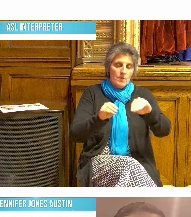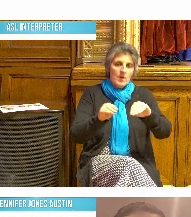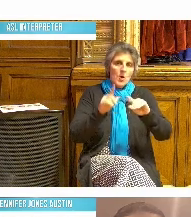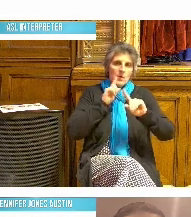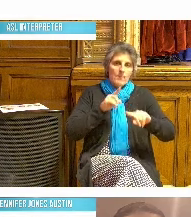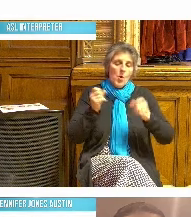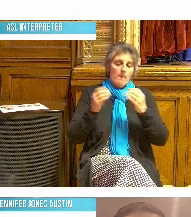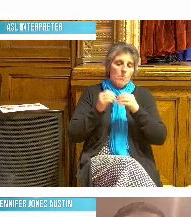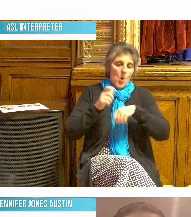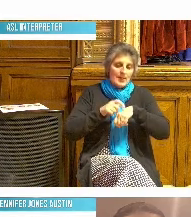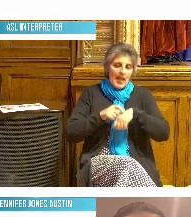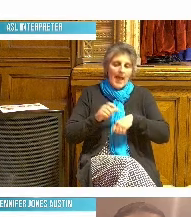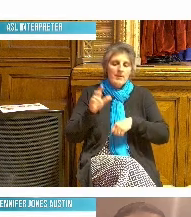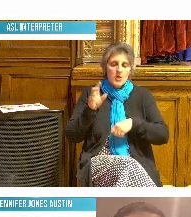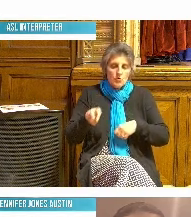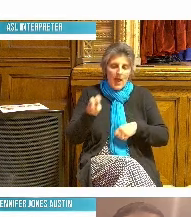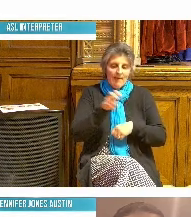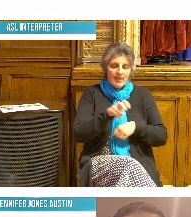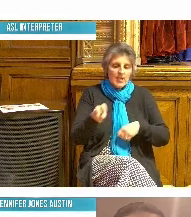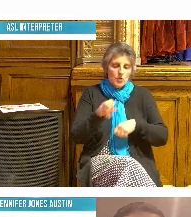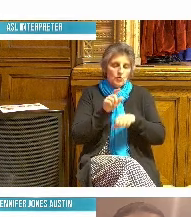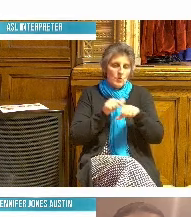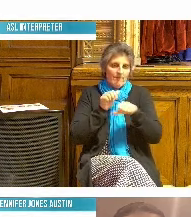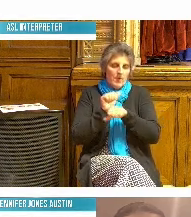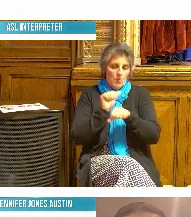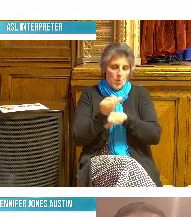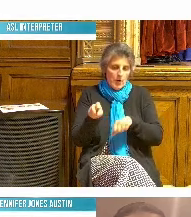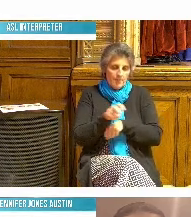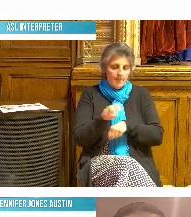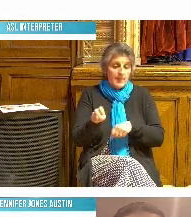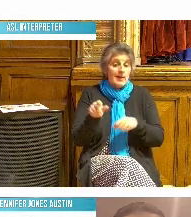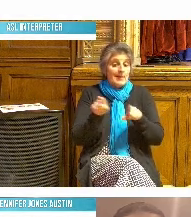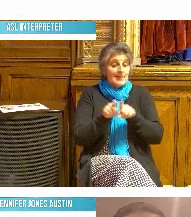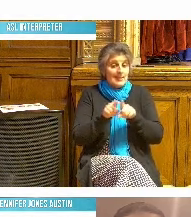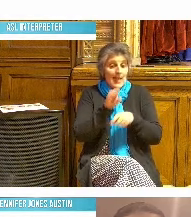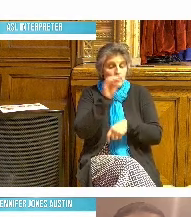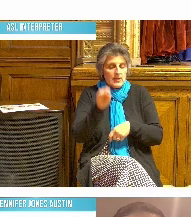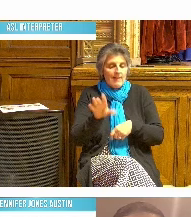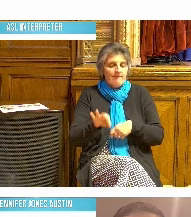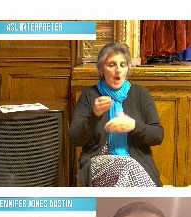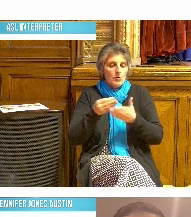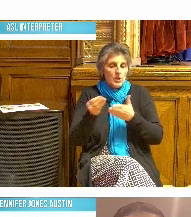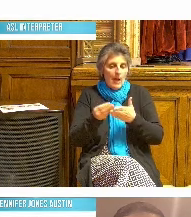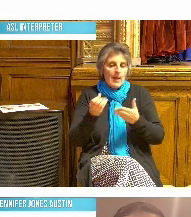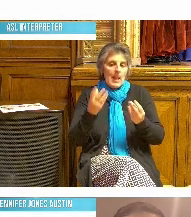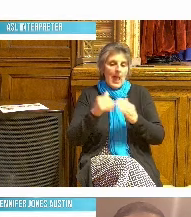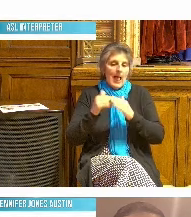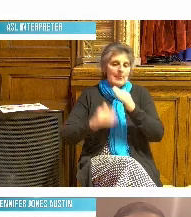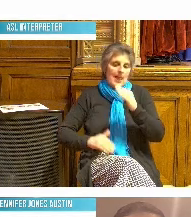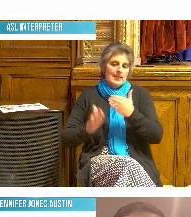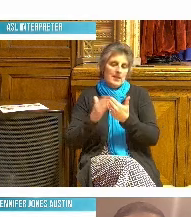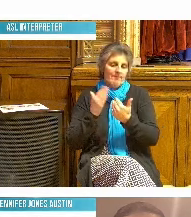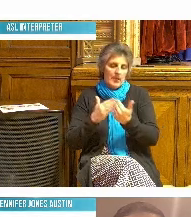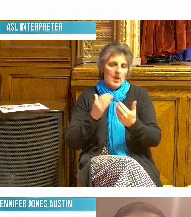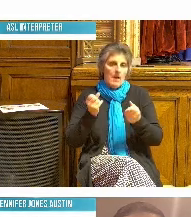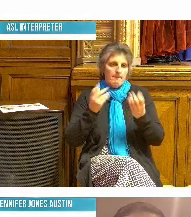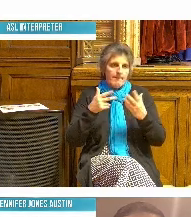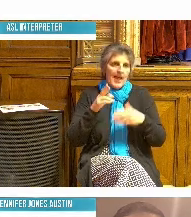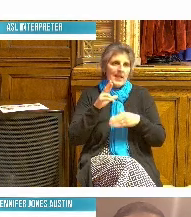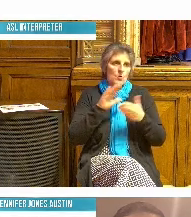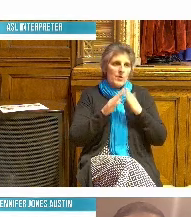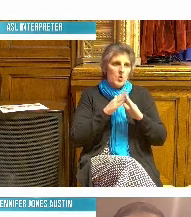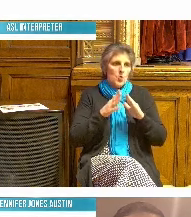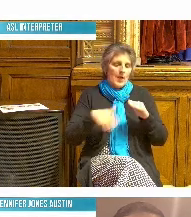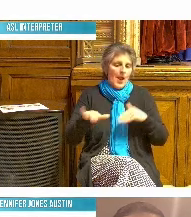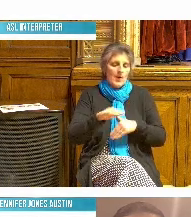more time traveling to and from work. Roughly the same percentage found shopping to be much less convenient. Many renewal area